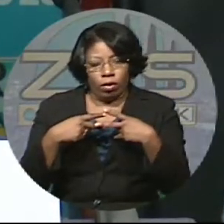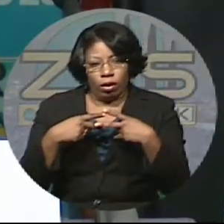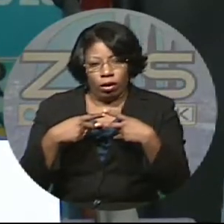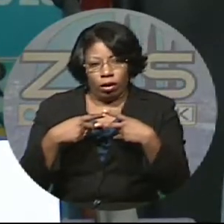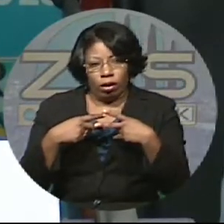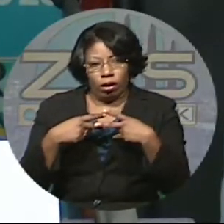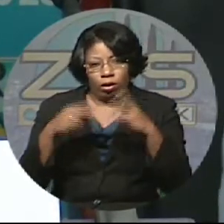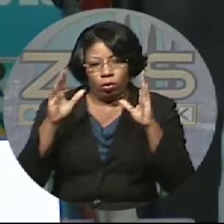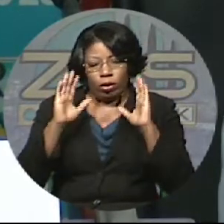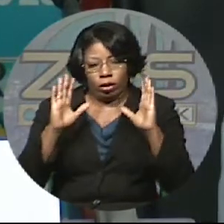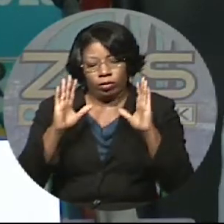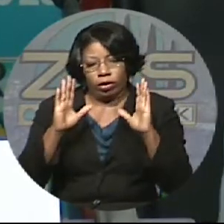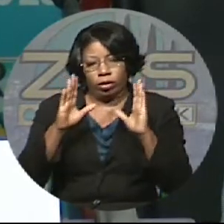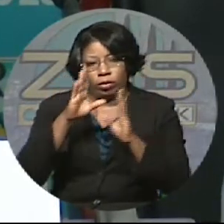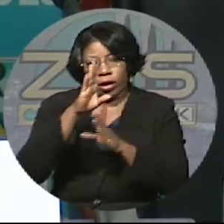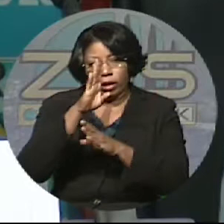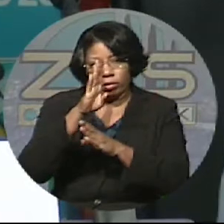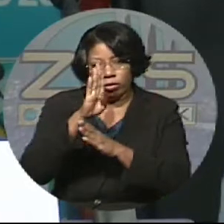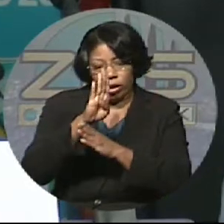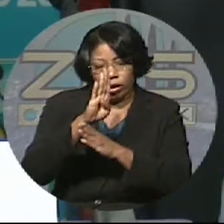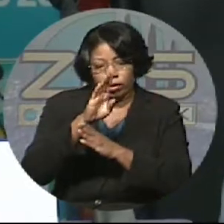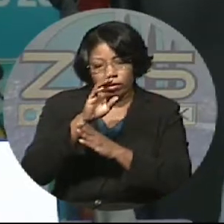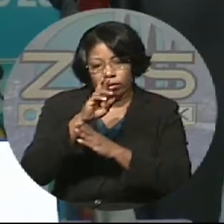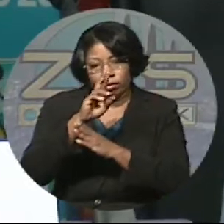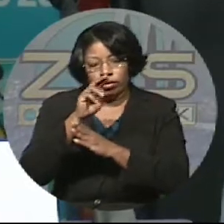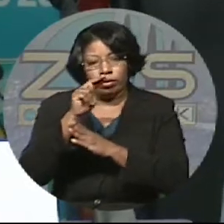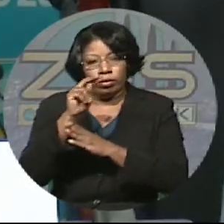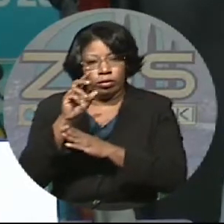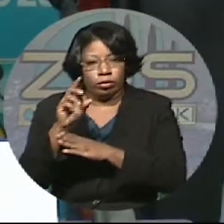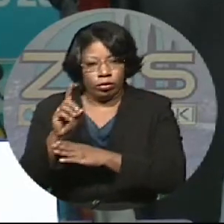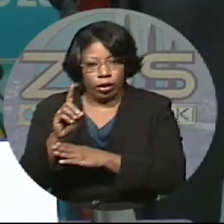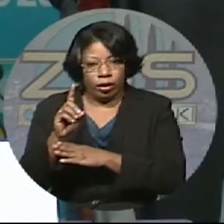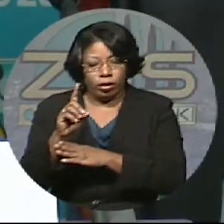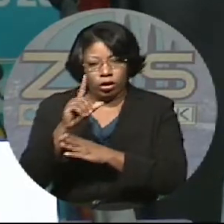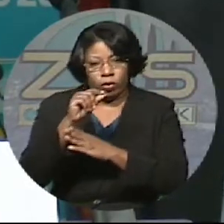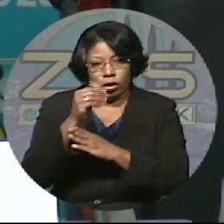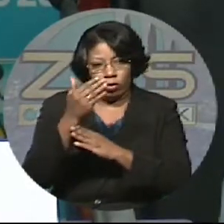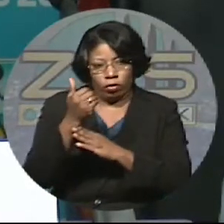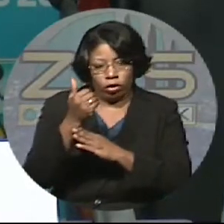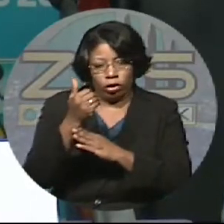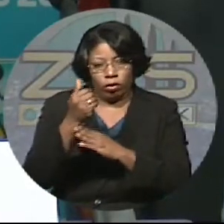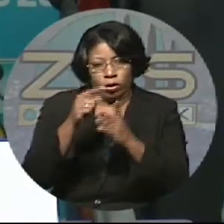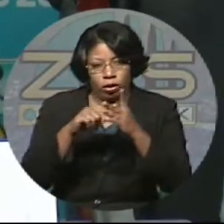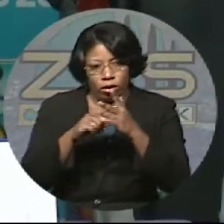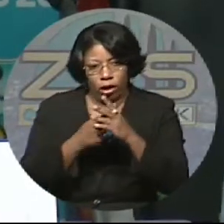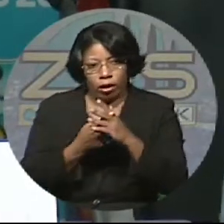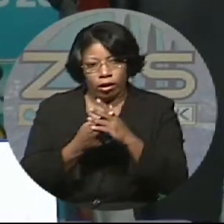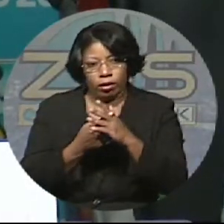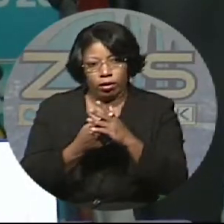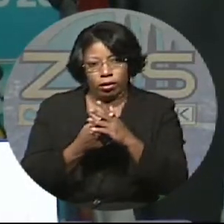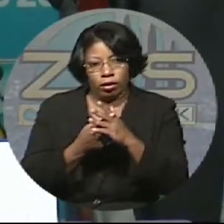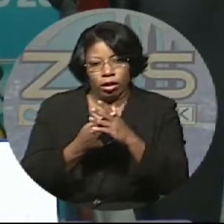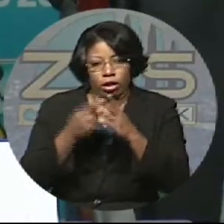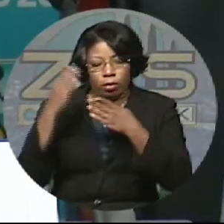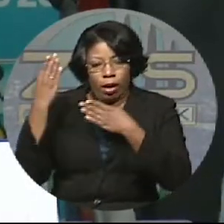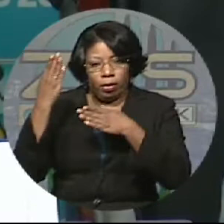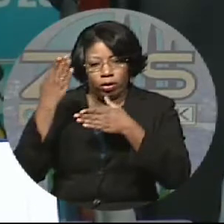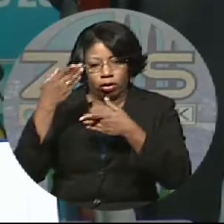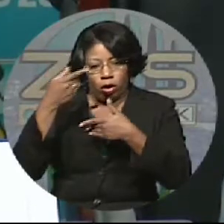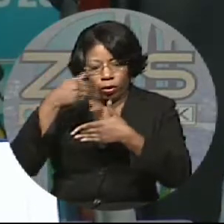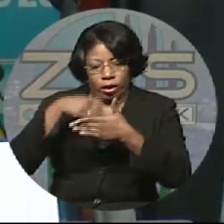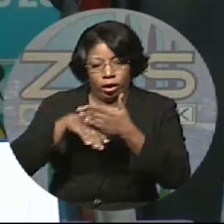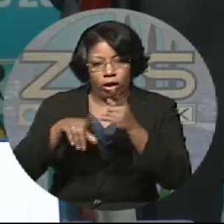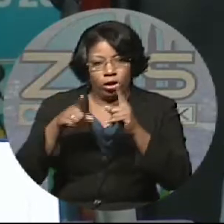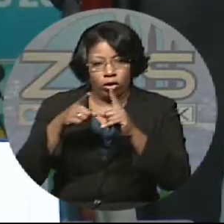didn't only launch Bahamas World Relays 2014. We launched the Bahamas going into an